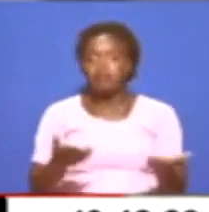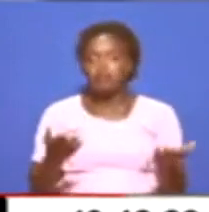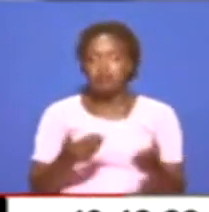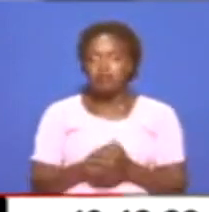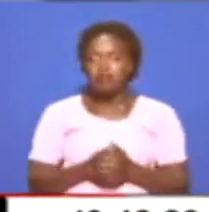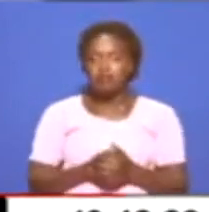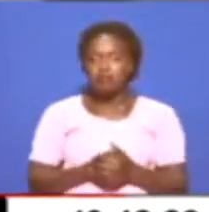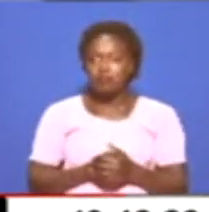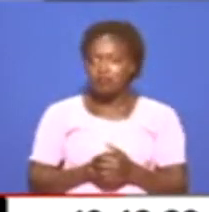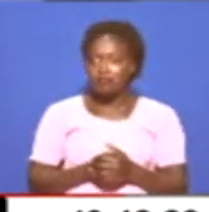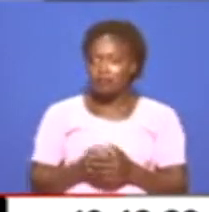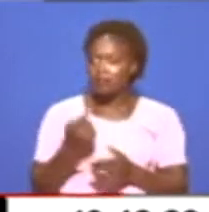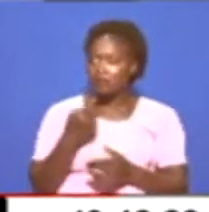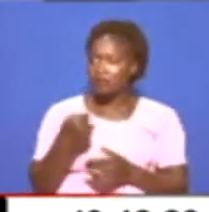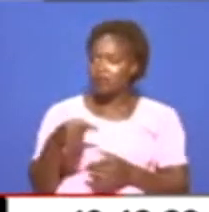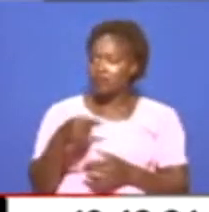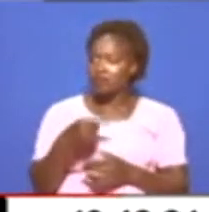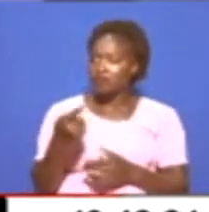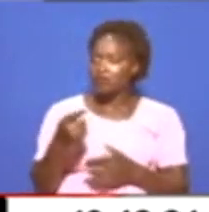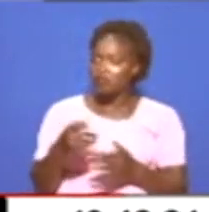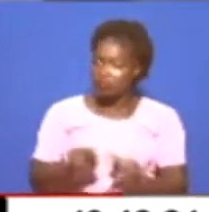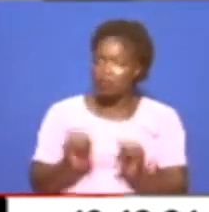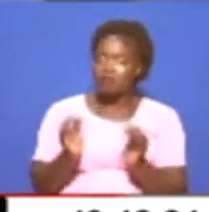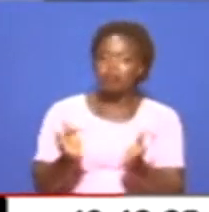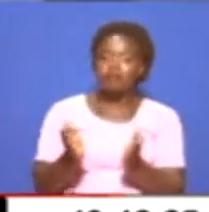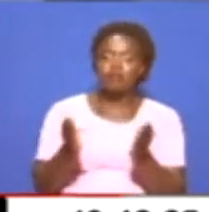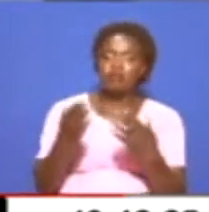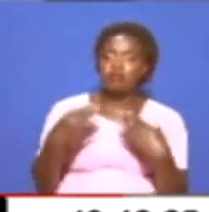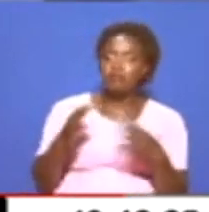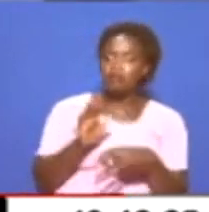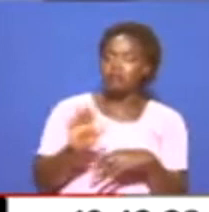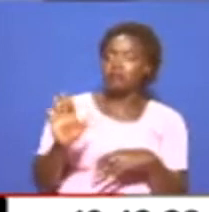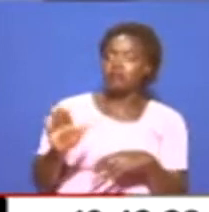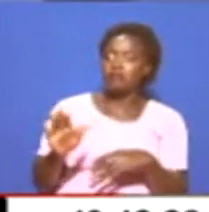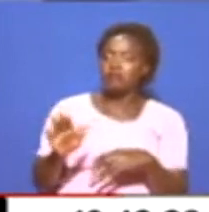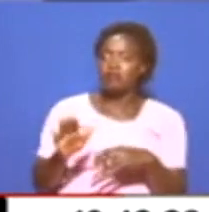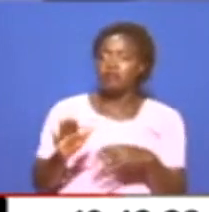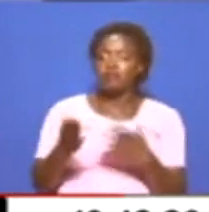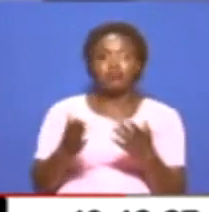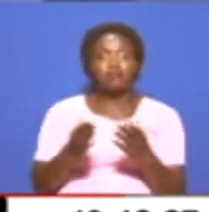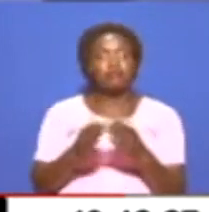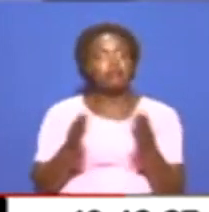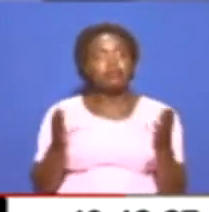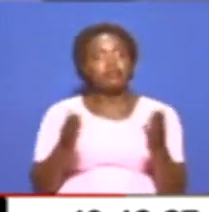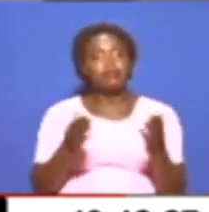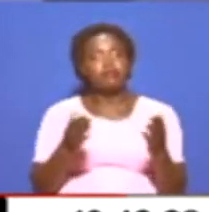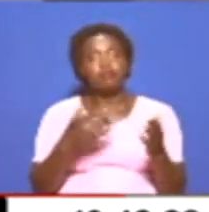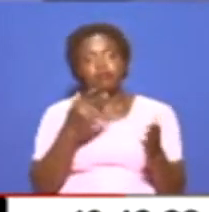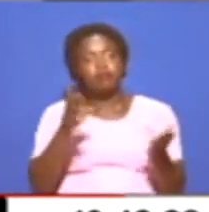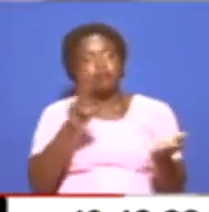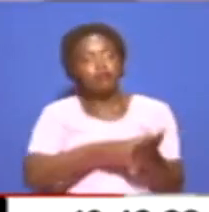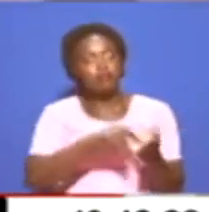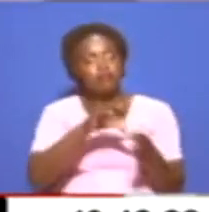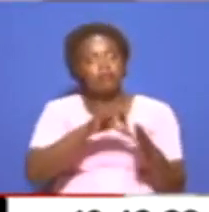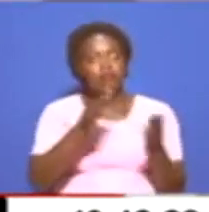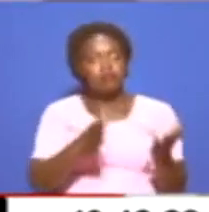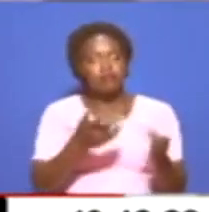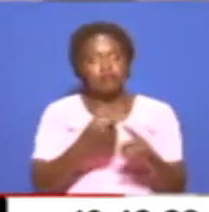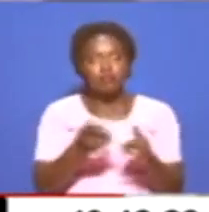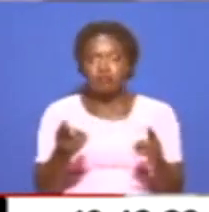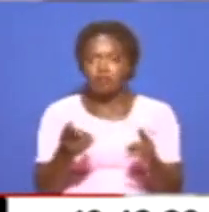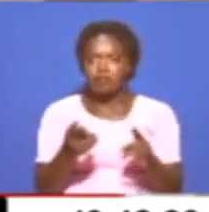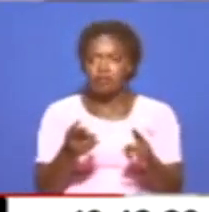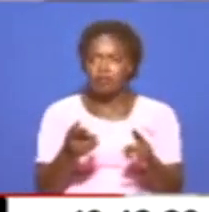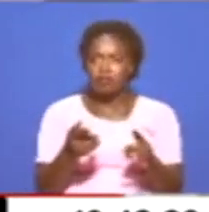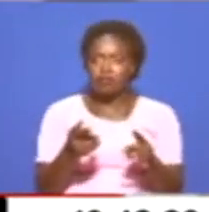of the methods he's using actually to try and mobilize people. Thank you. We are just seeing big billboards, somebody saying register as a voter. But before Diego,